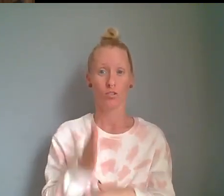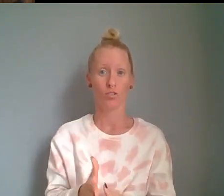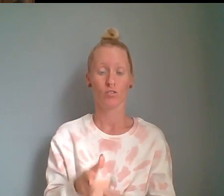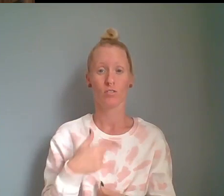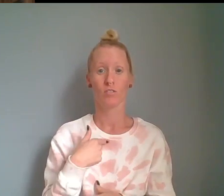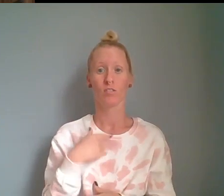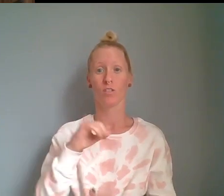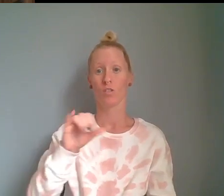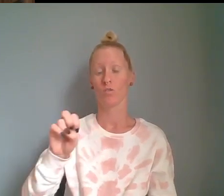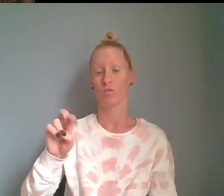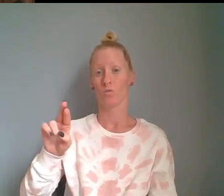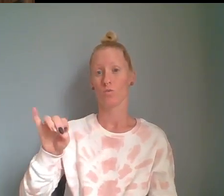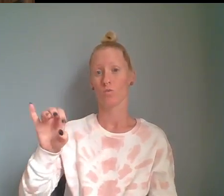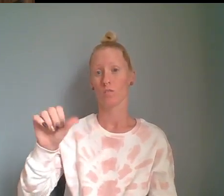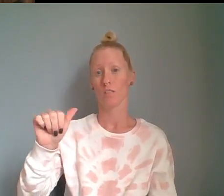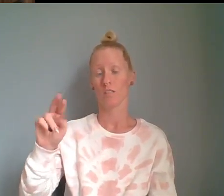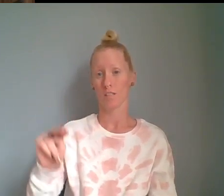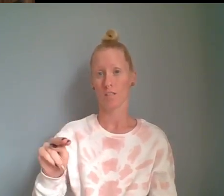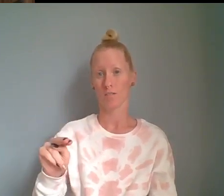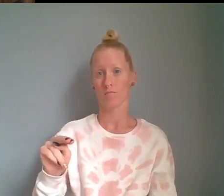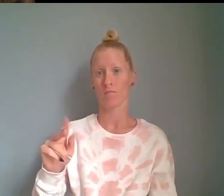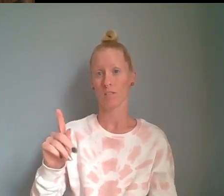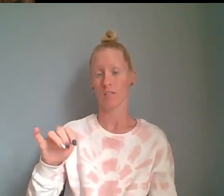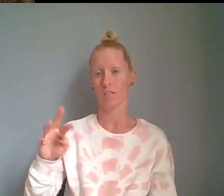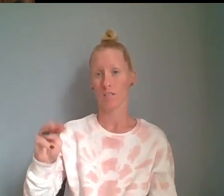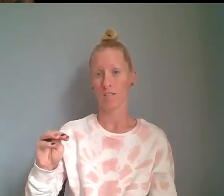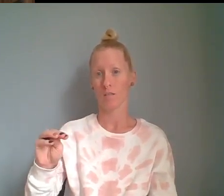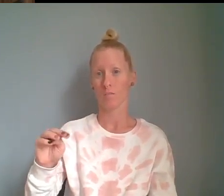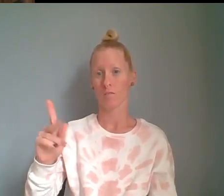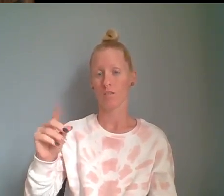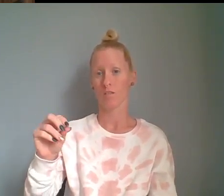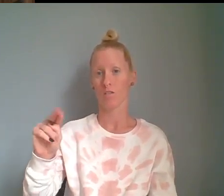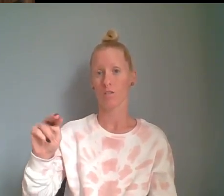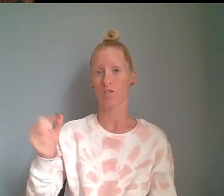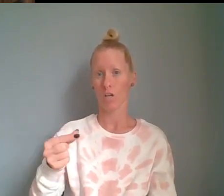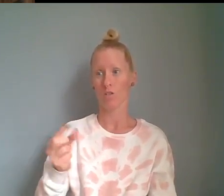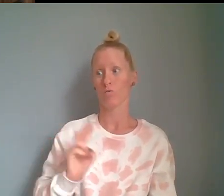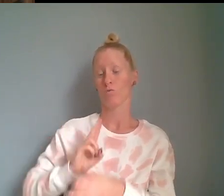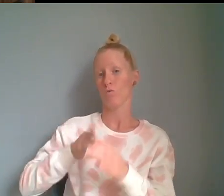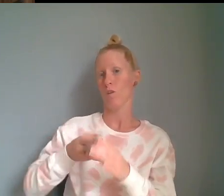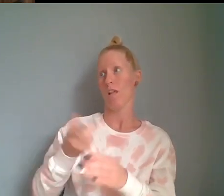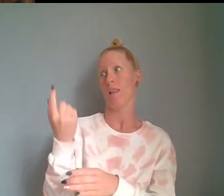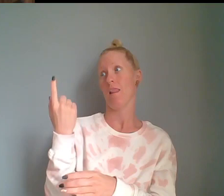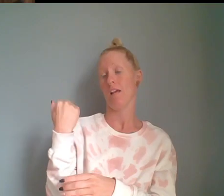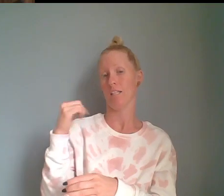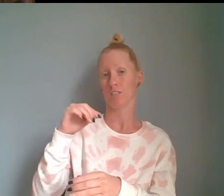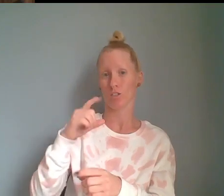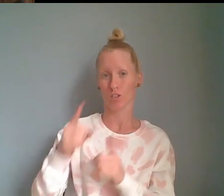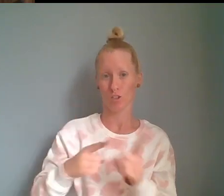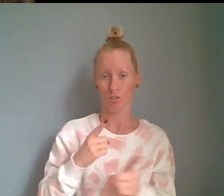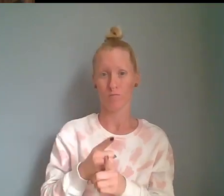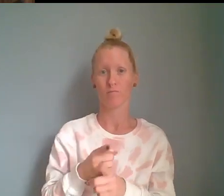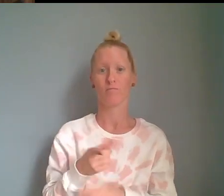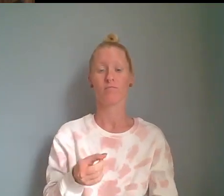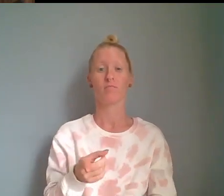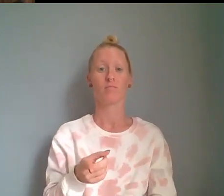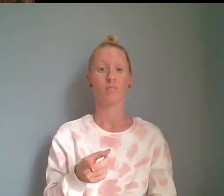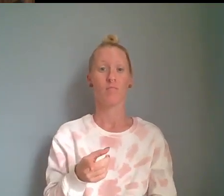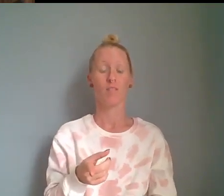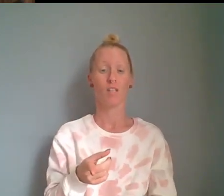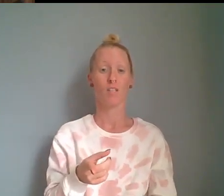Kim Cohen, who just joined us in the last year. But there are several recent studies. There's another person in psychiatry, Joan